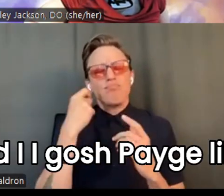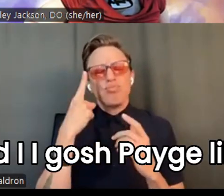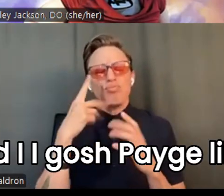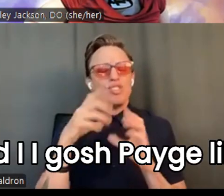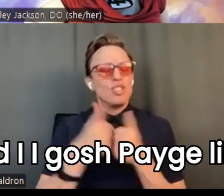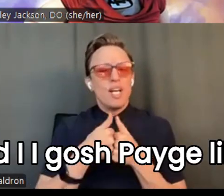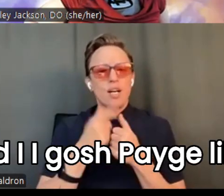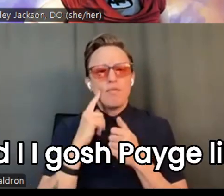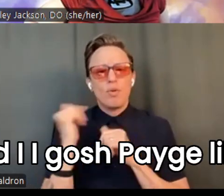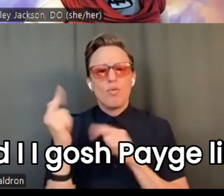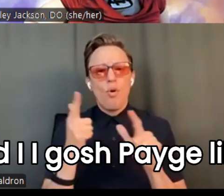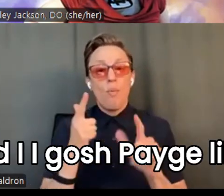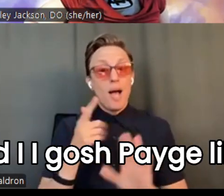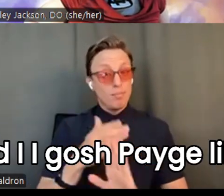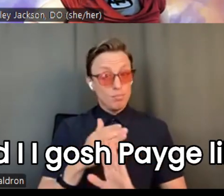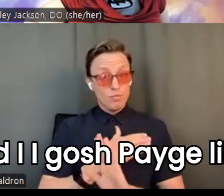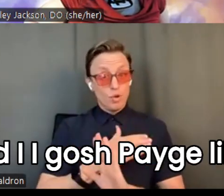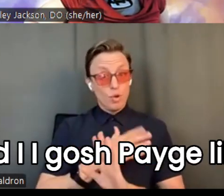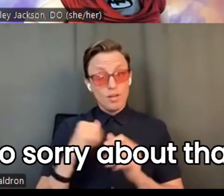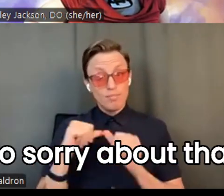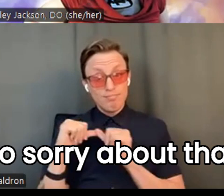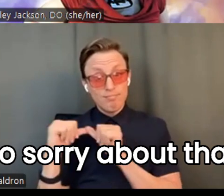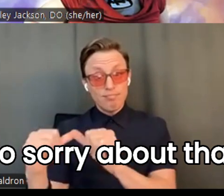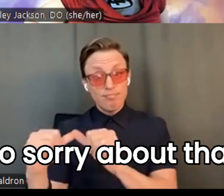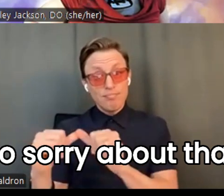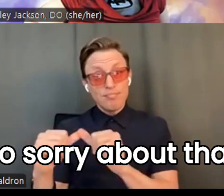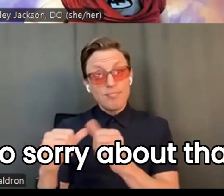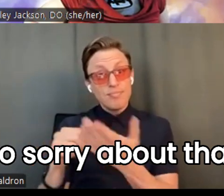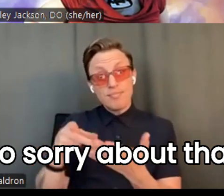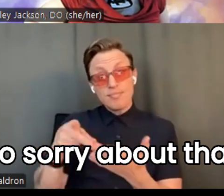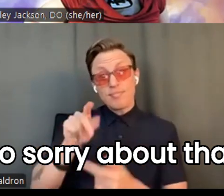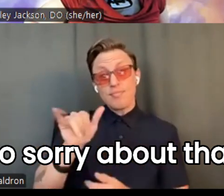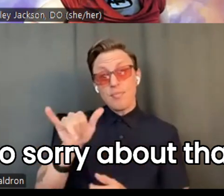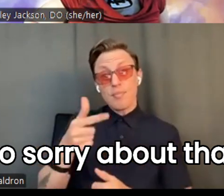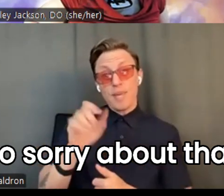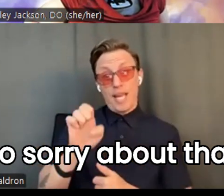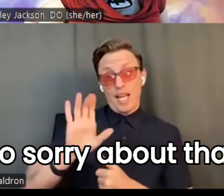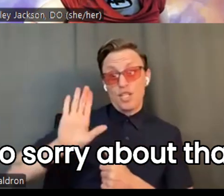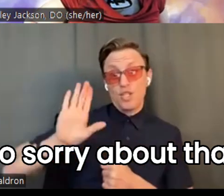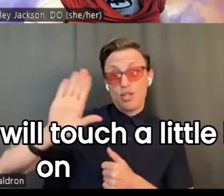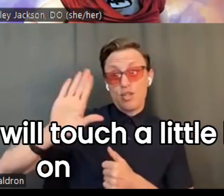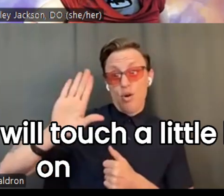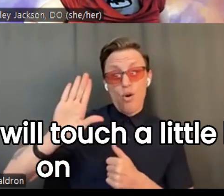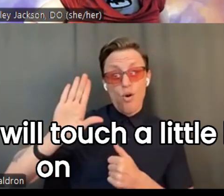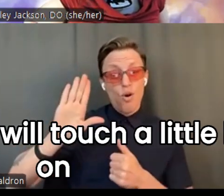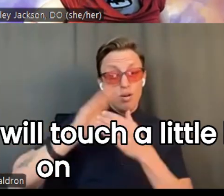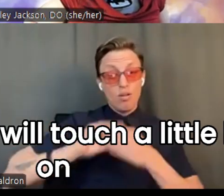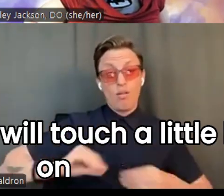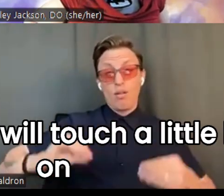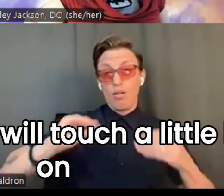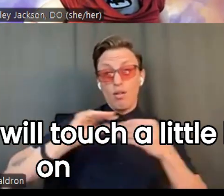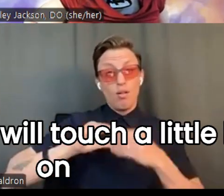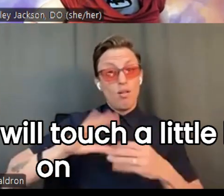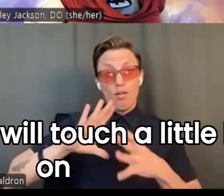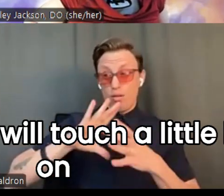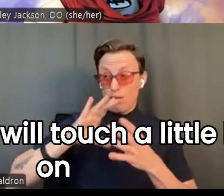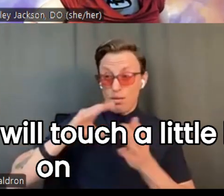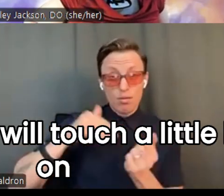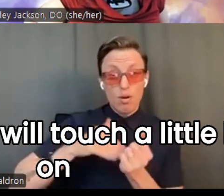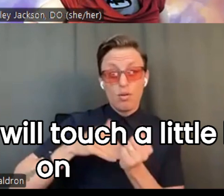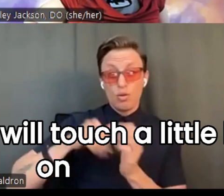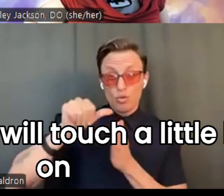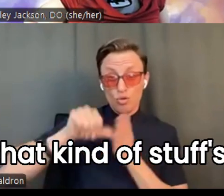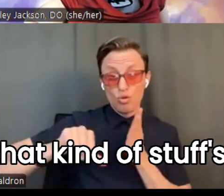I proceed, gosh, Paige, like I am so sorry about that. And it's, I will touch a